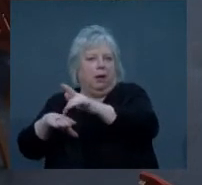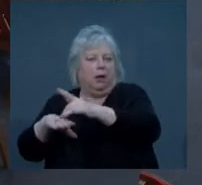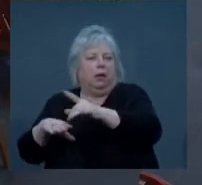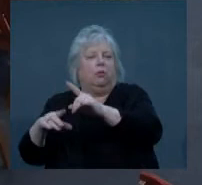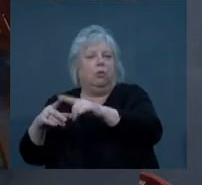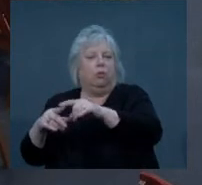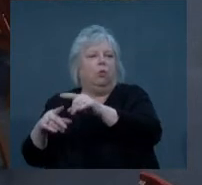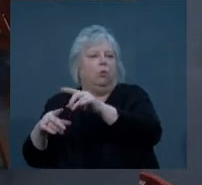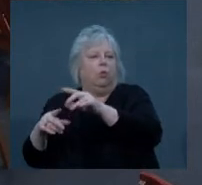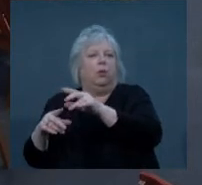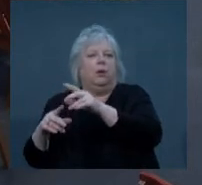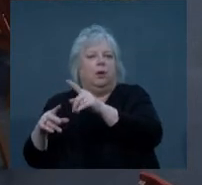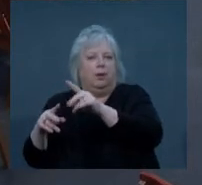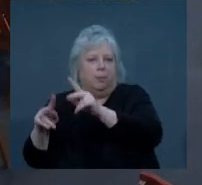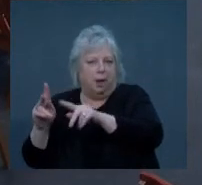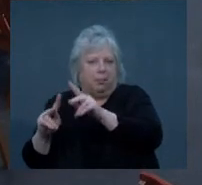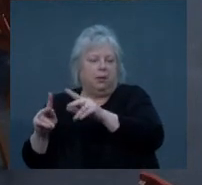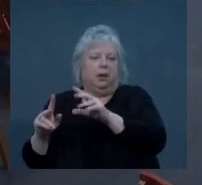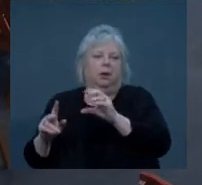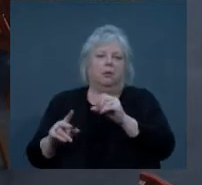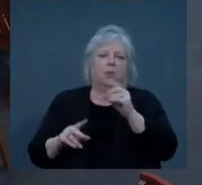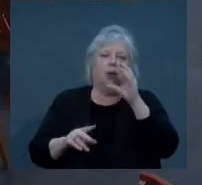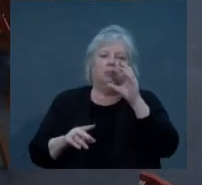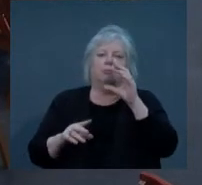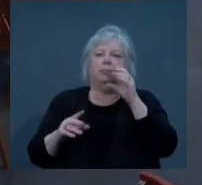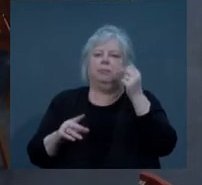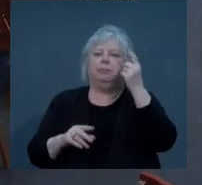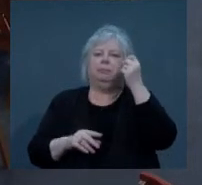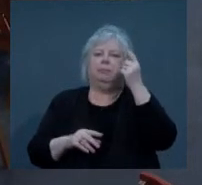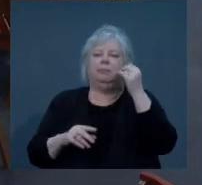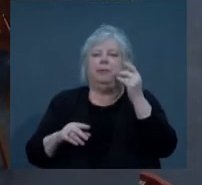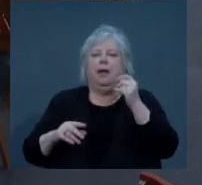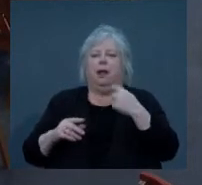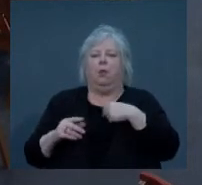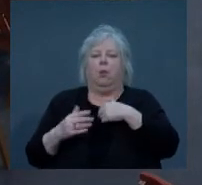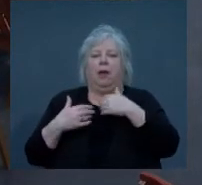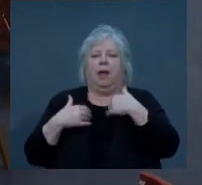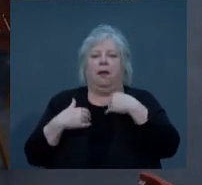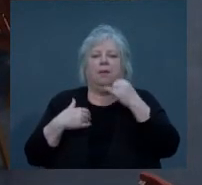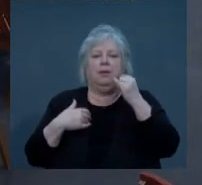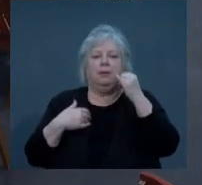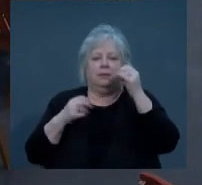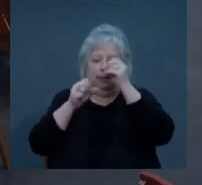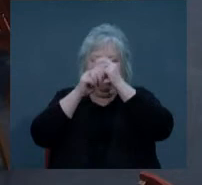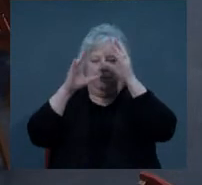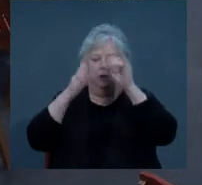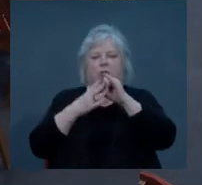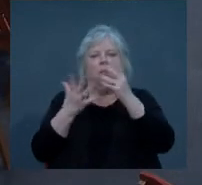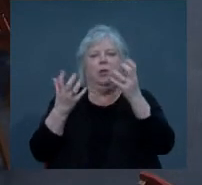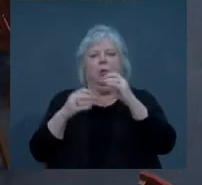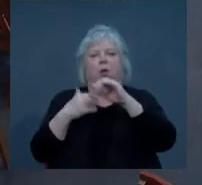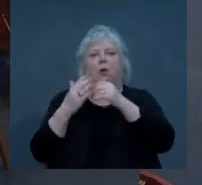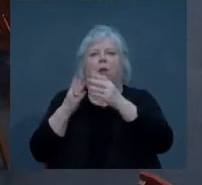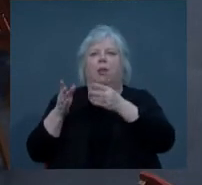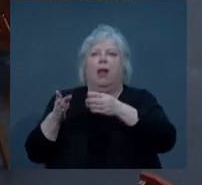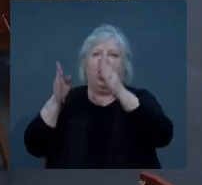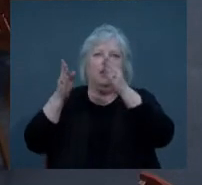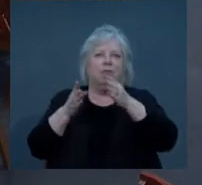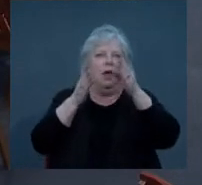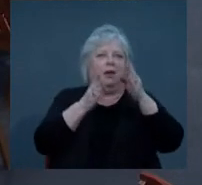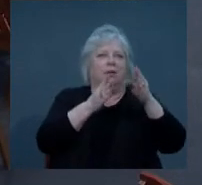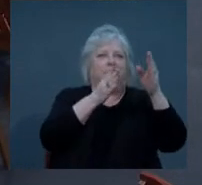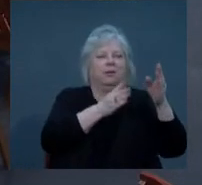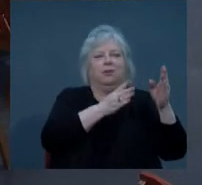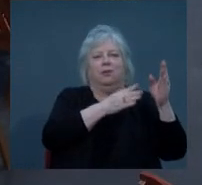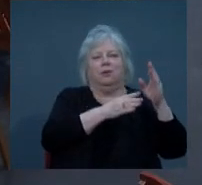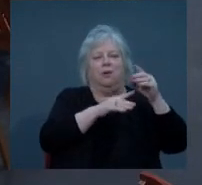downtown. And so I get it. We all have this image that we want all the high rises lining all of our streets downtown, and